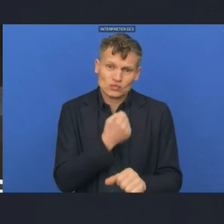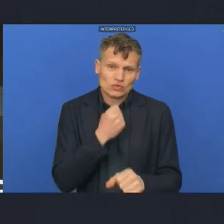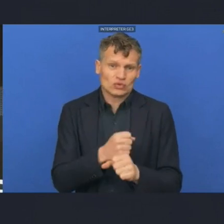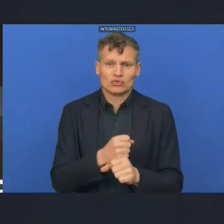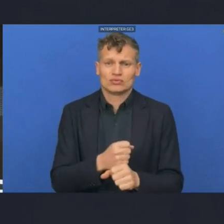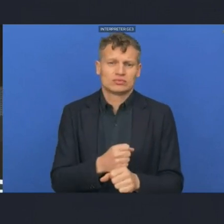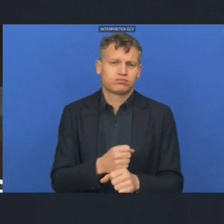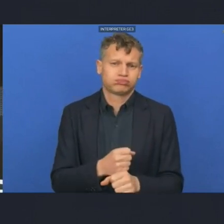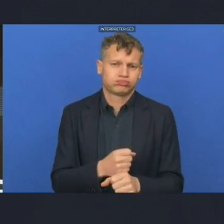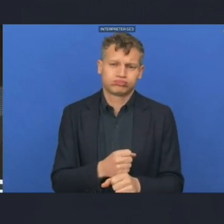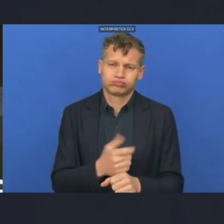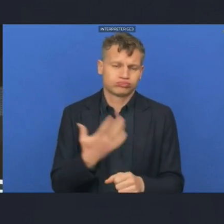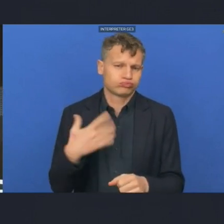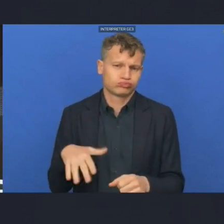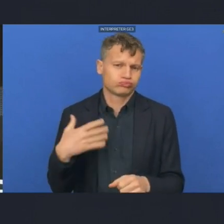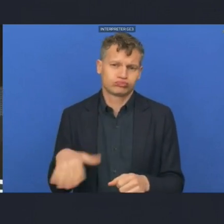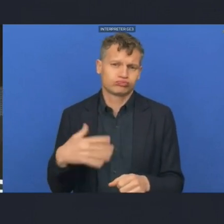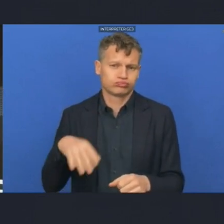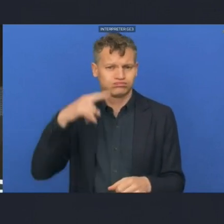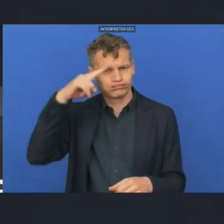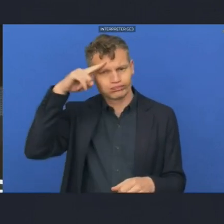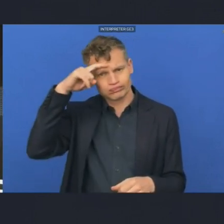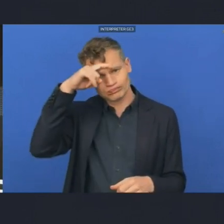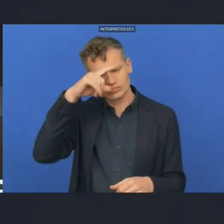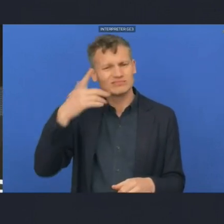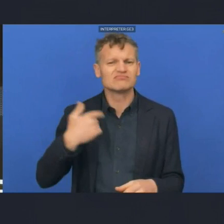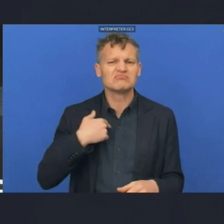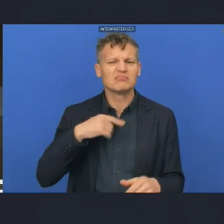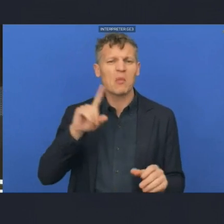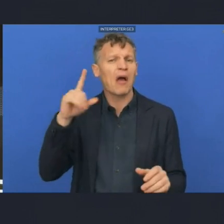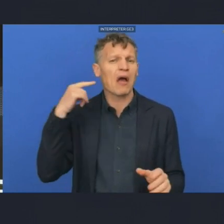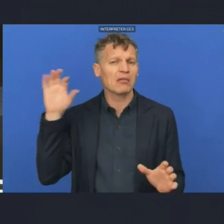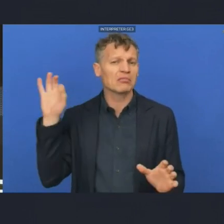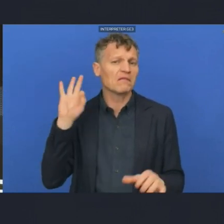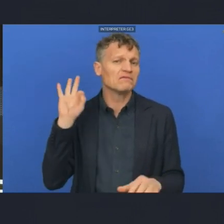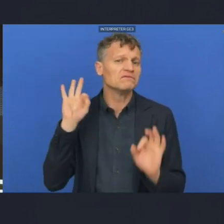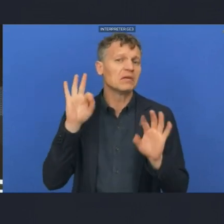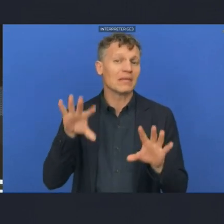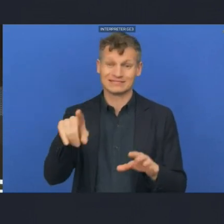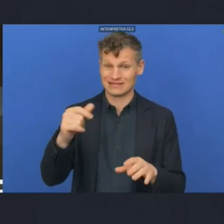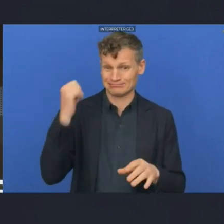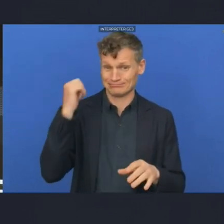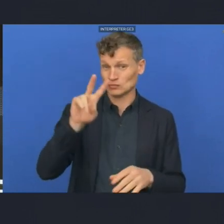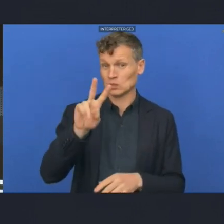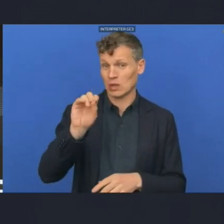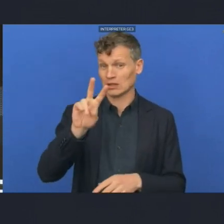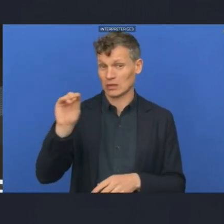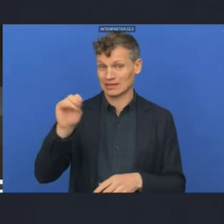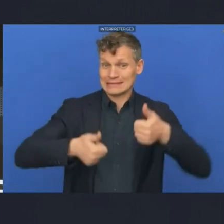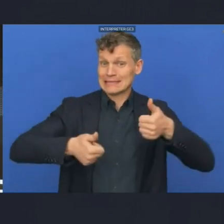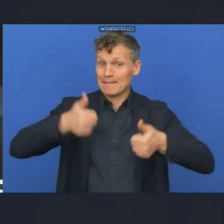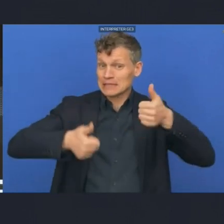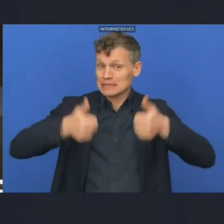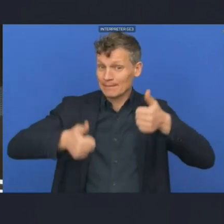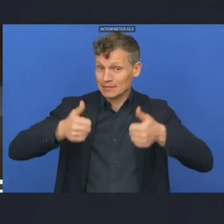We just as a feedback, okay, these championships that we were supposed to organize in 2020, France was waiting